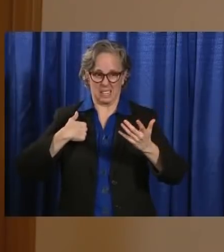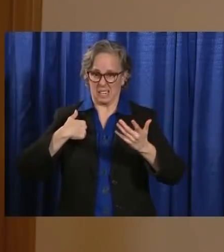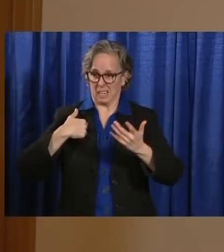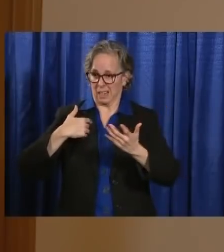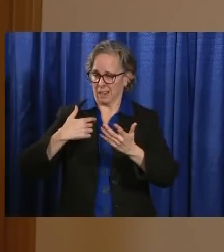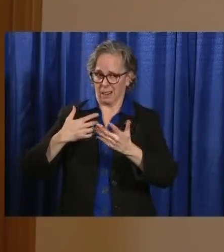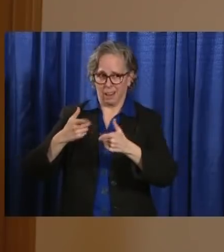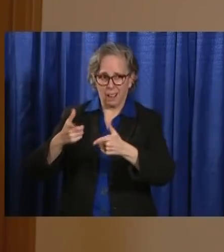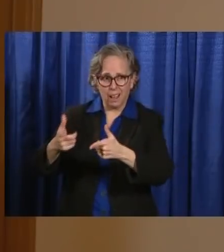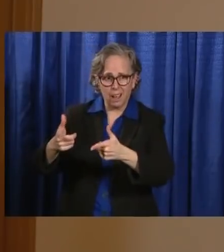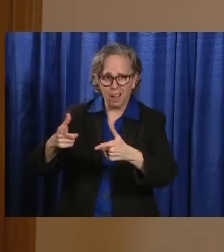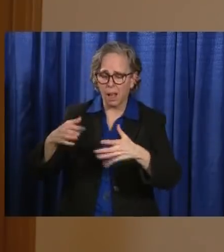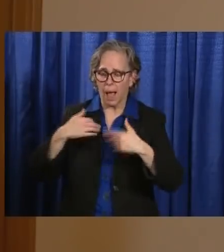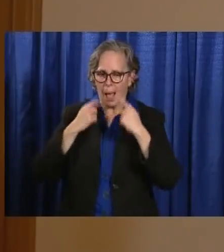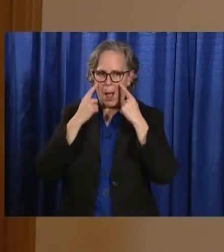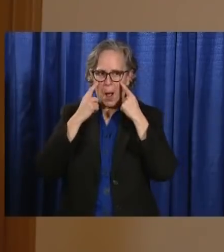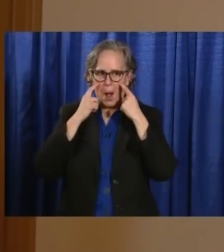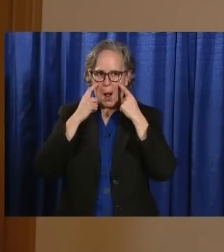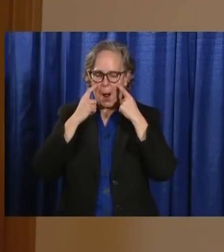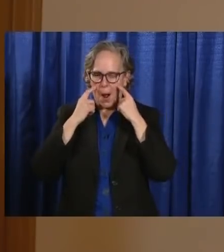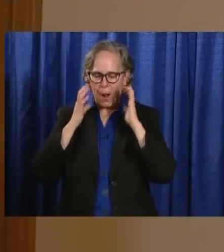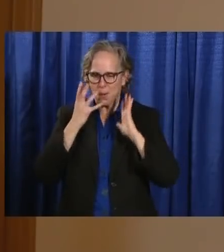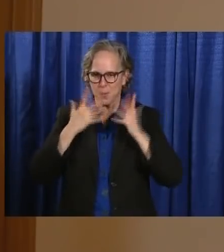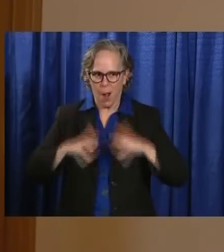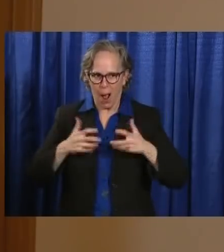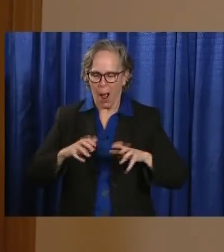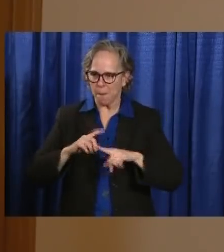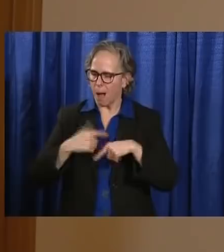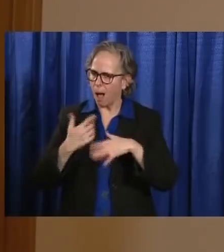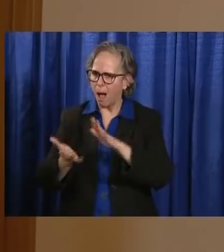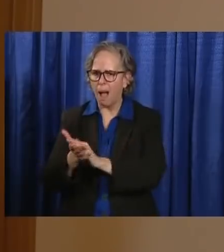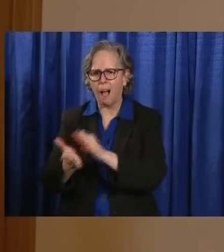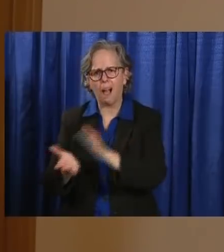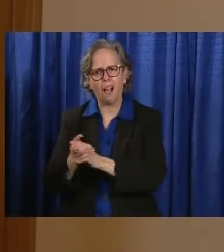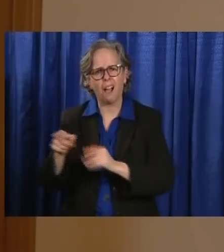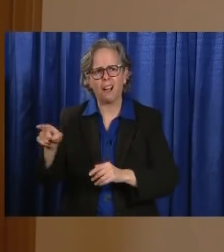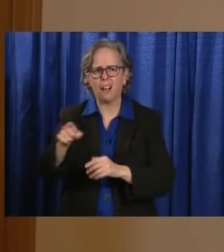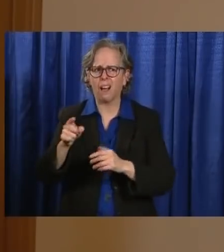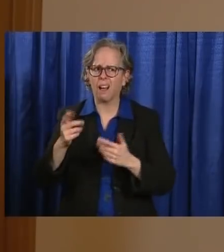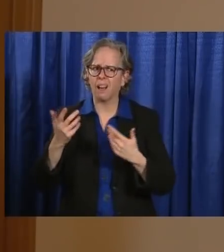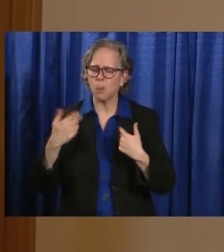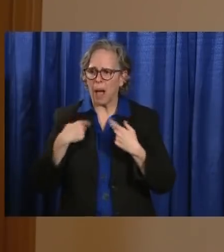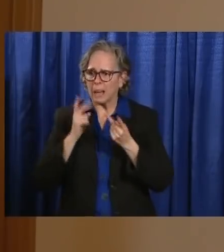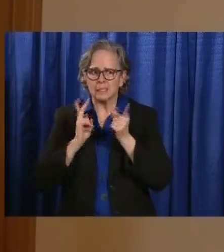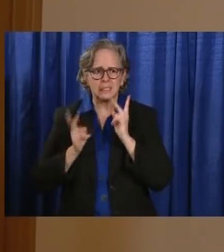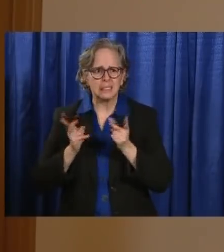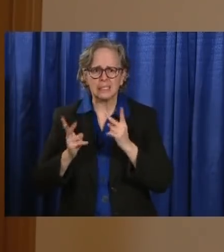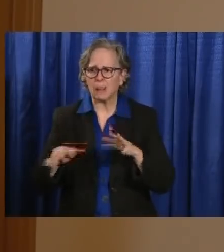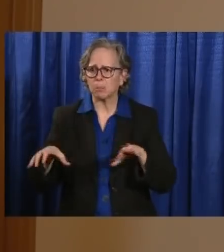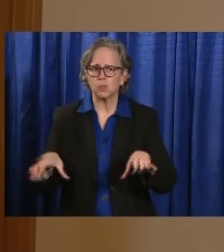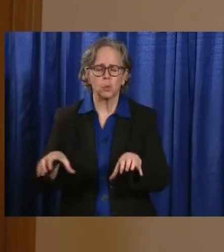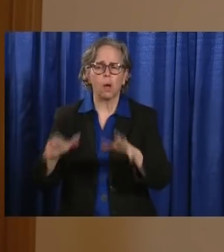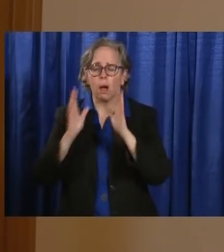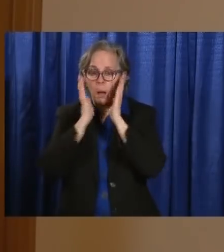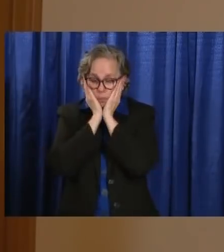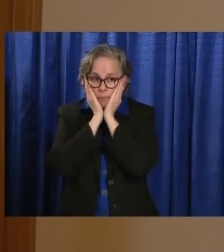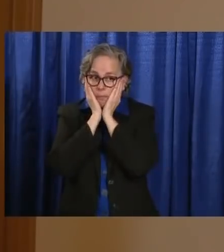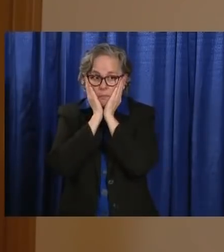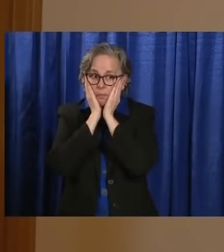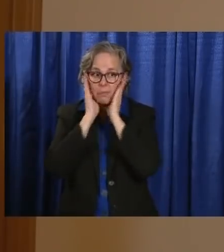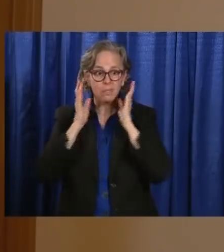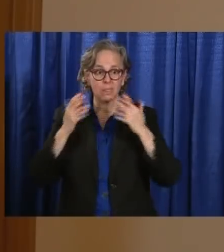here on this camera, but what I see these folks doing across competing